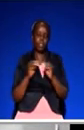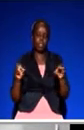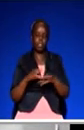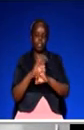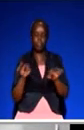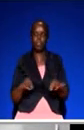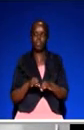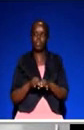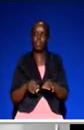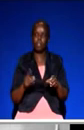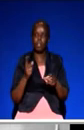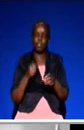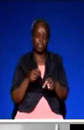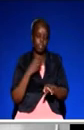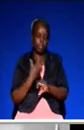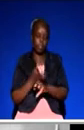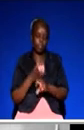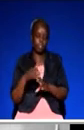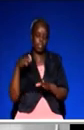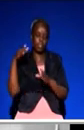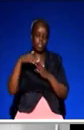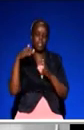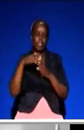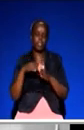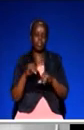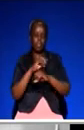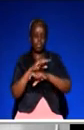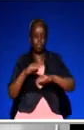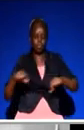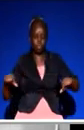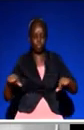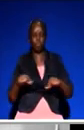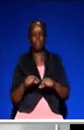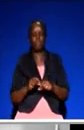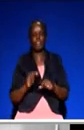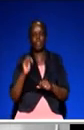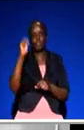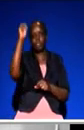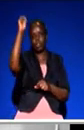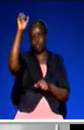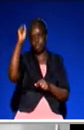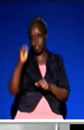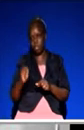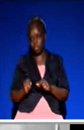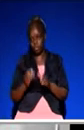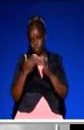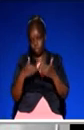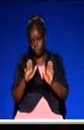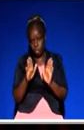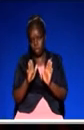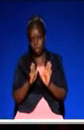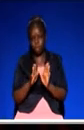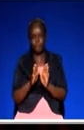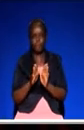magnetized is placed inclined to the horizontal in the north-south direction.